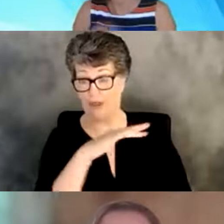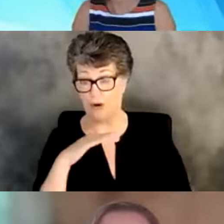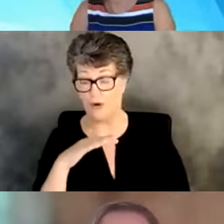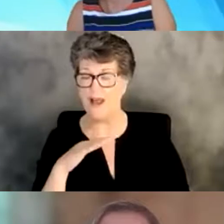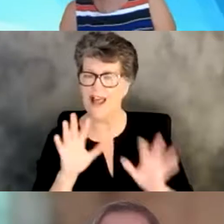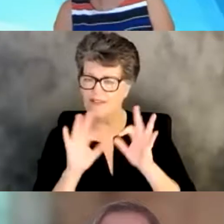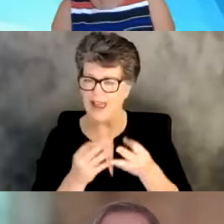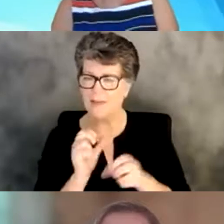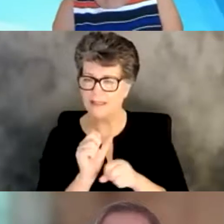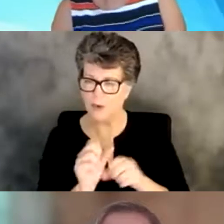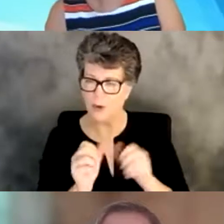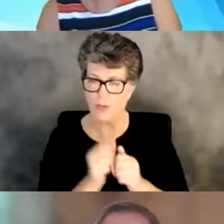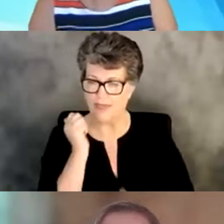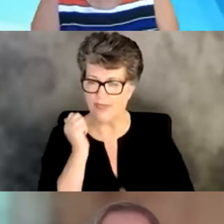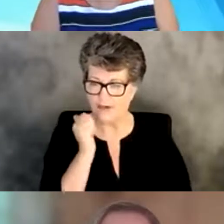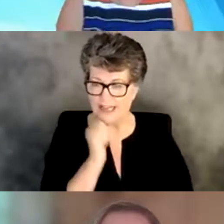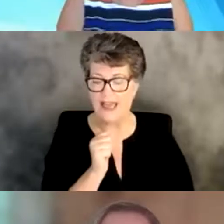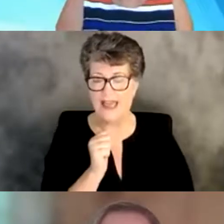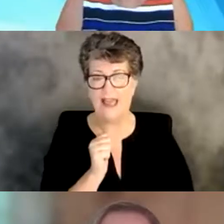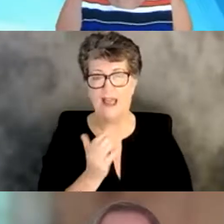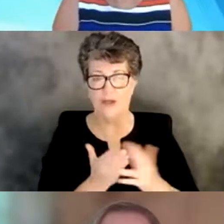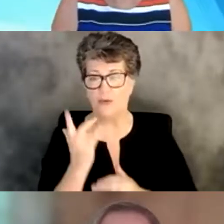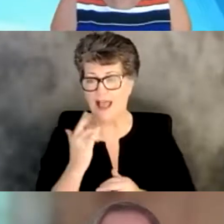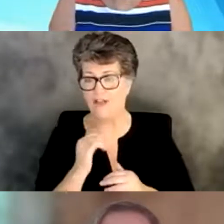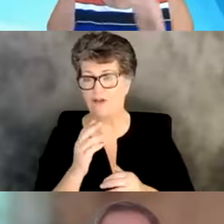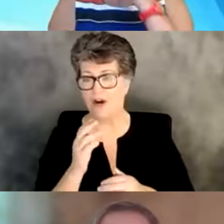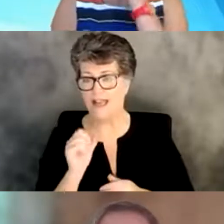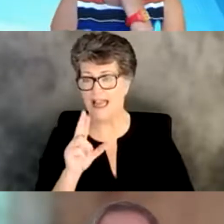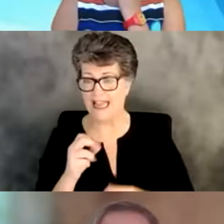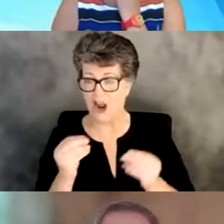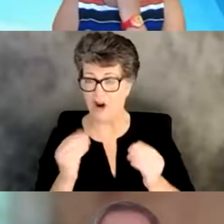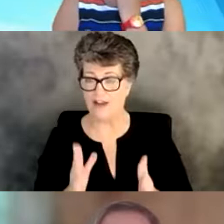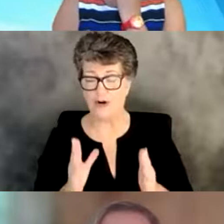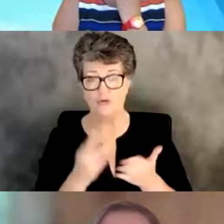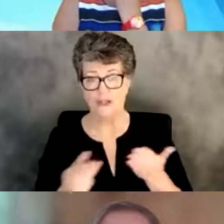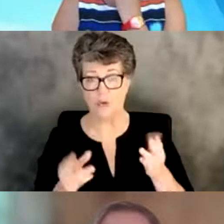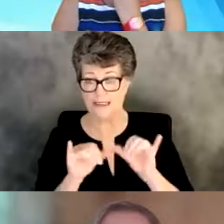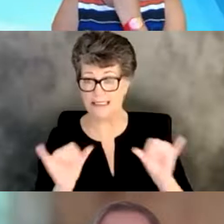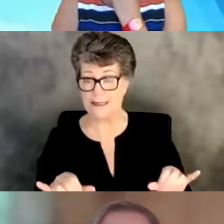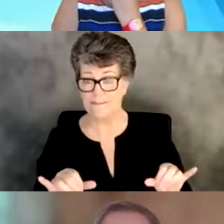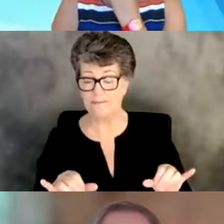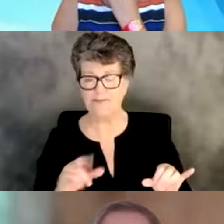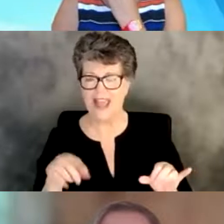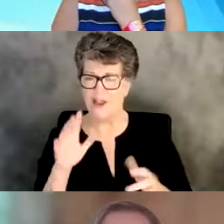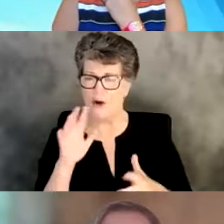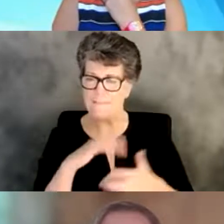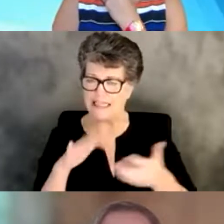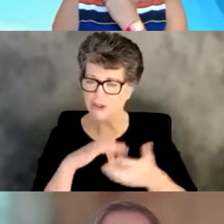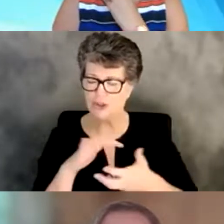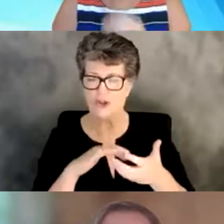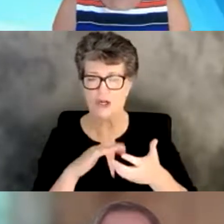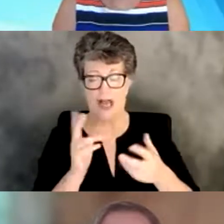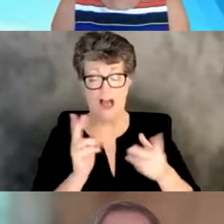families that we work with every day through the California Caregiver Resource Center systems, are a mixed bag of folks